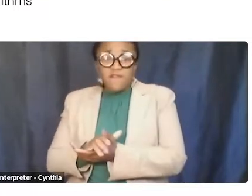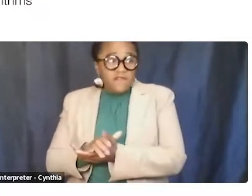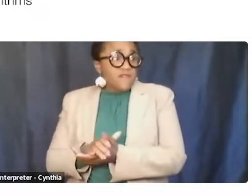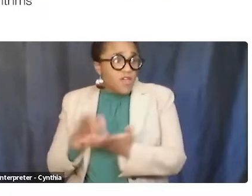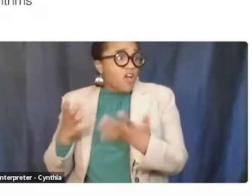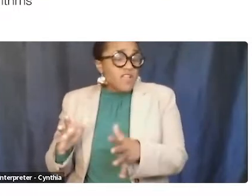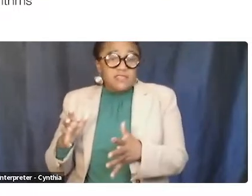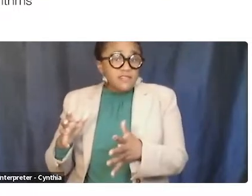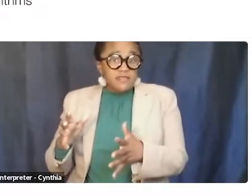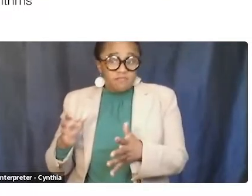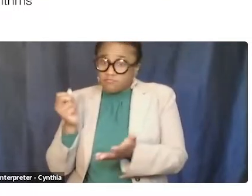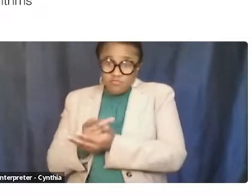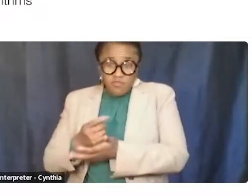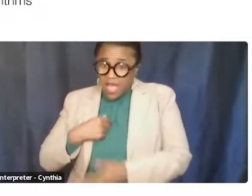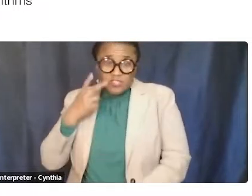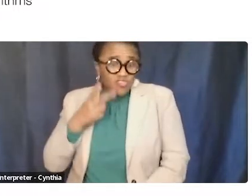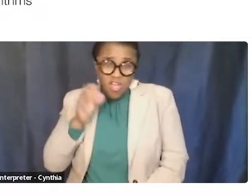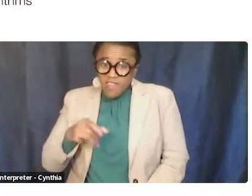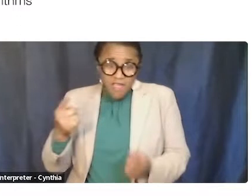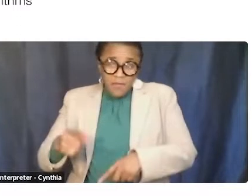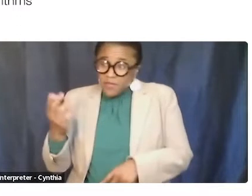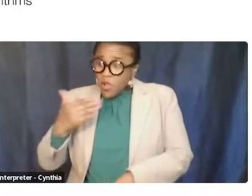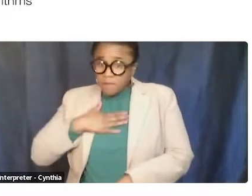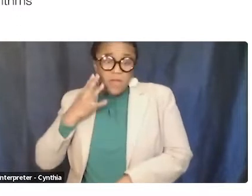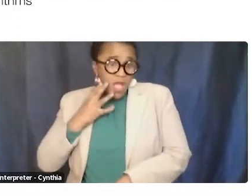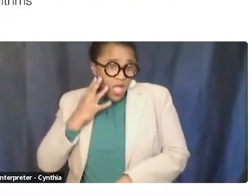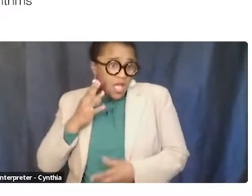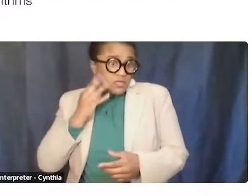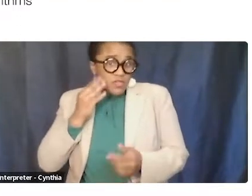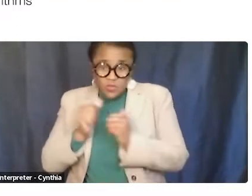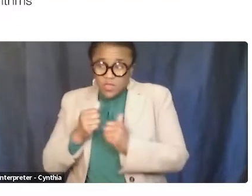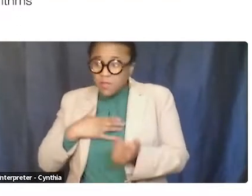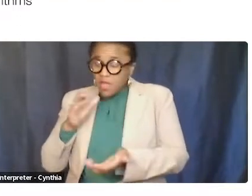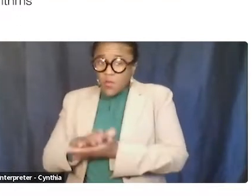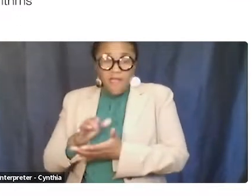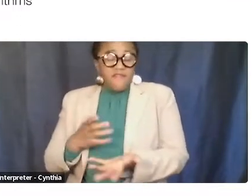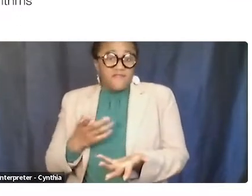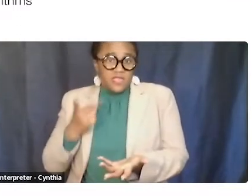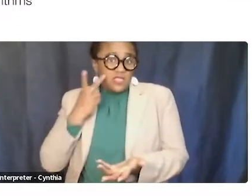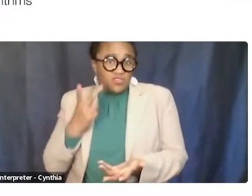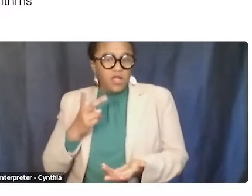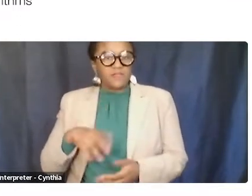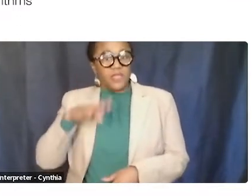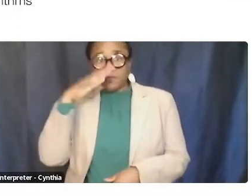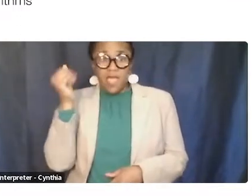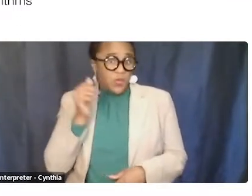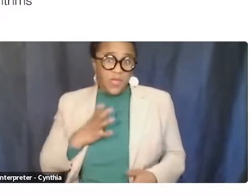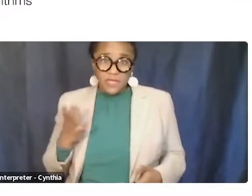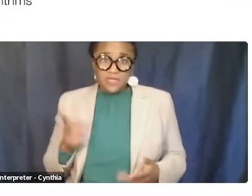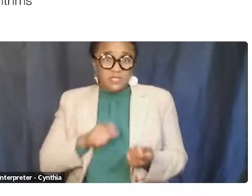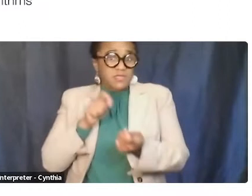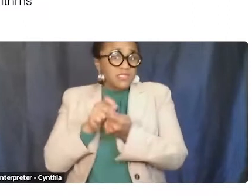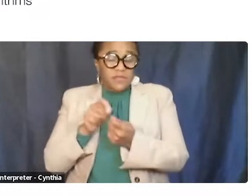well. And this opened the floodgates. In some ways, Black women, specifically